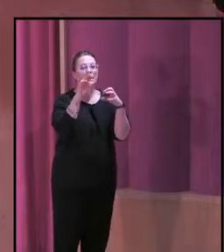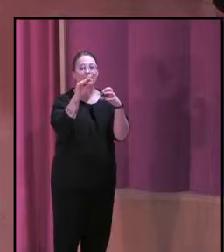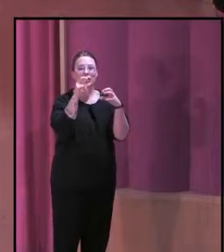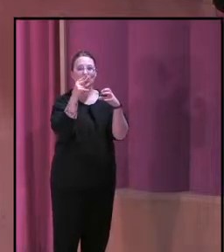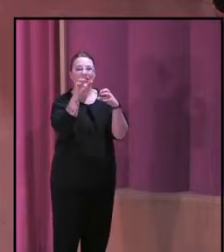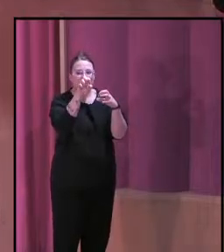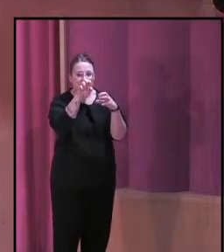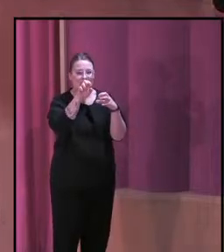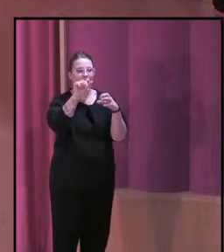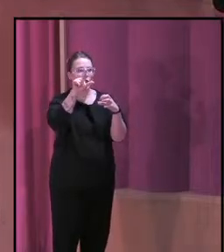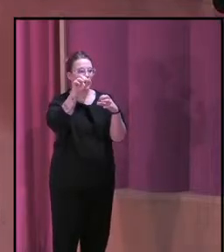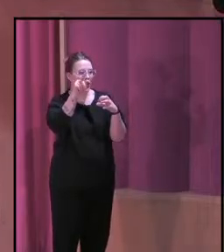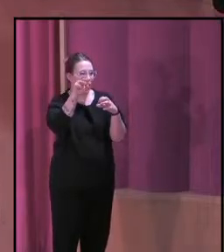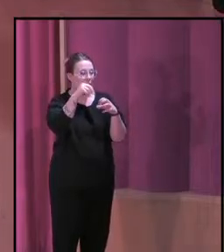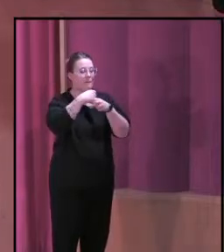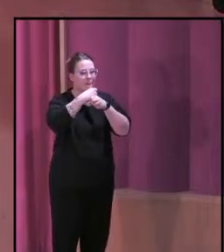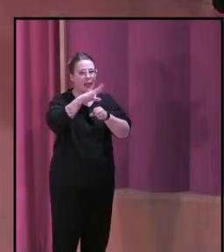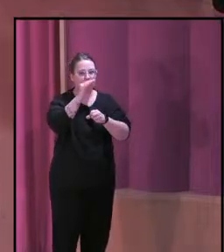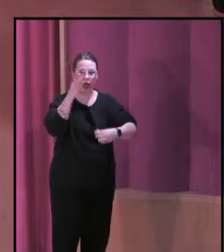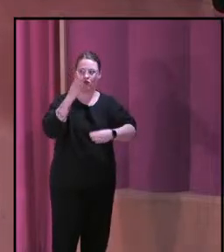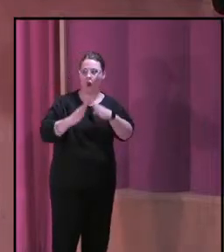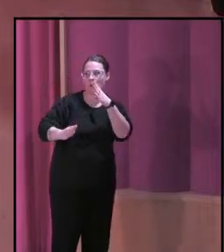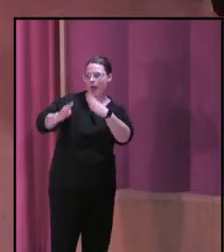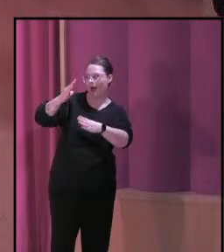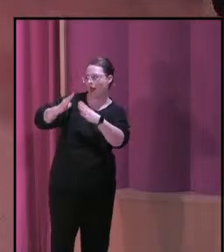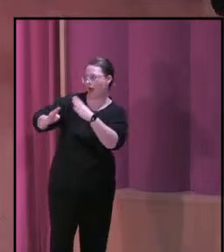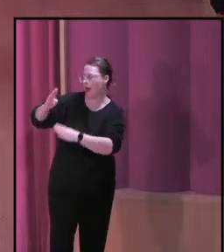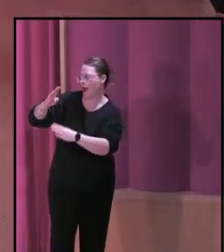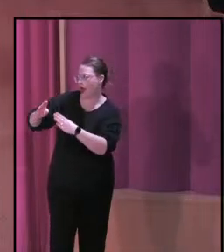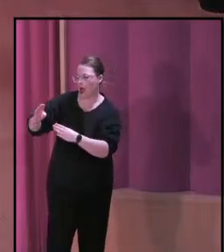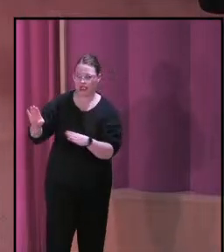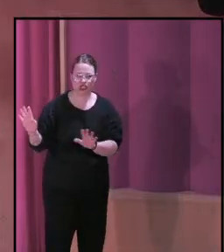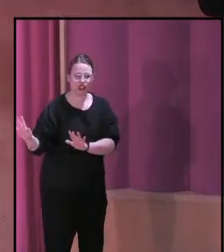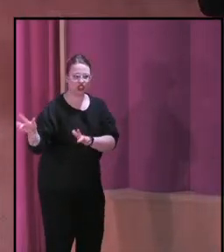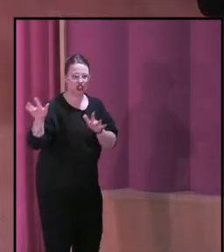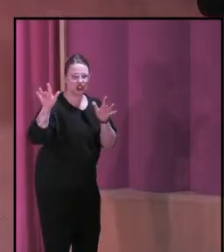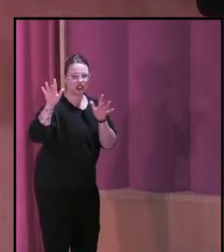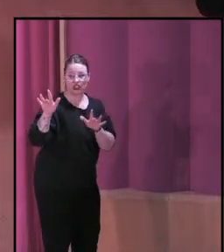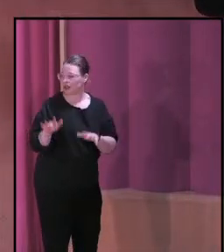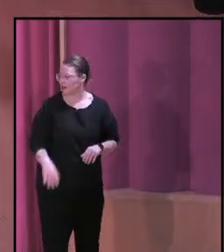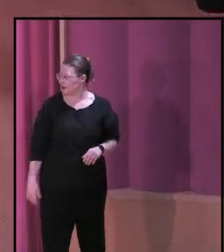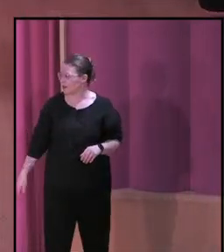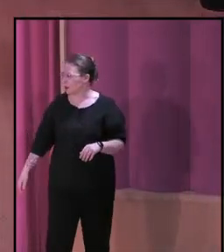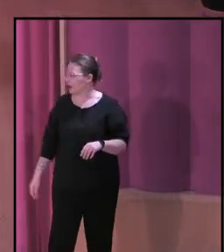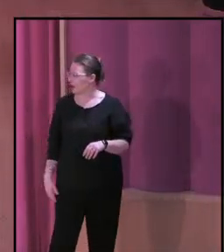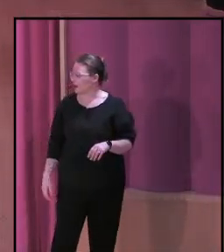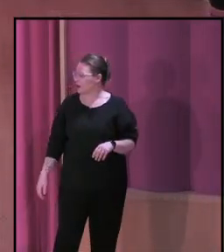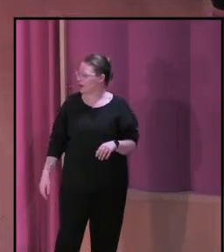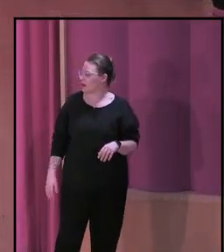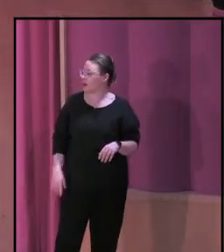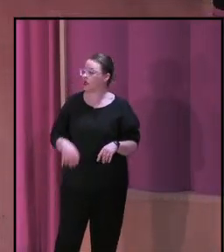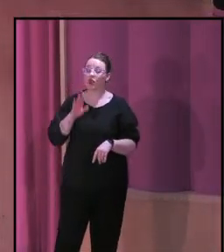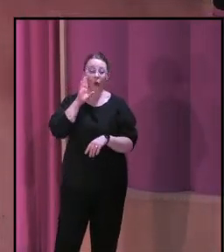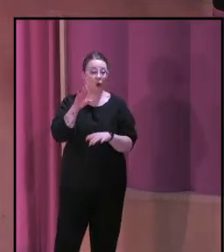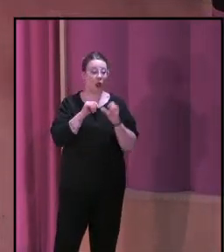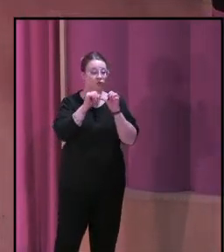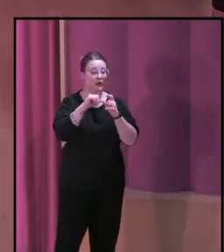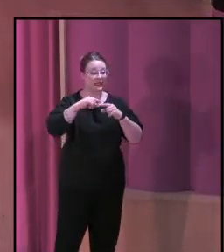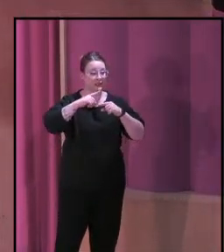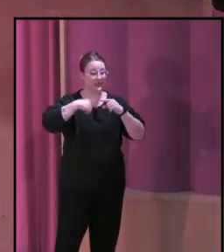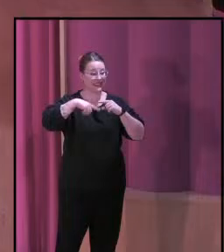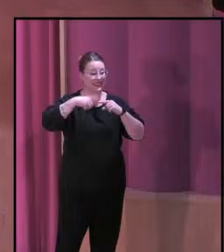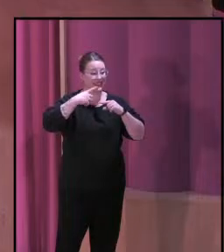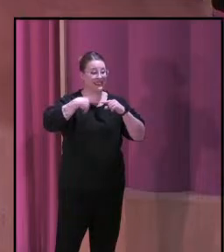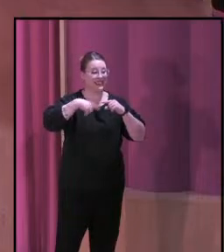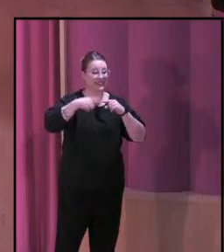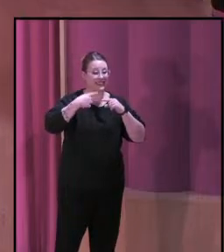literally made by robots. Future. So when I throw it, it'll spin a long time. And that means I can